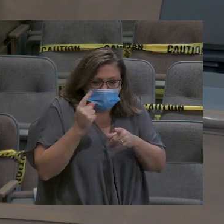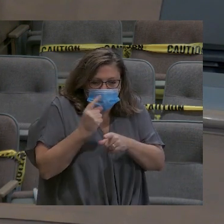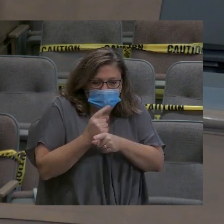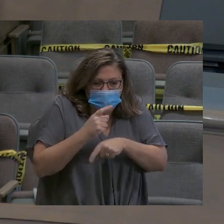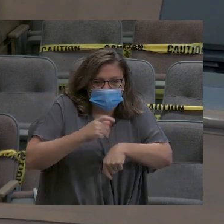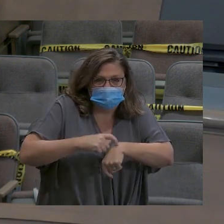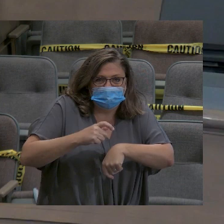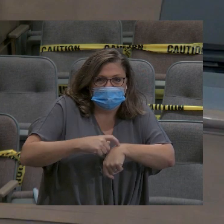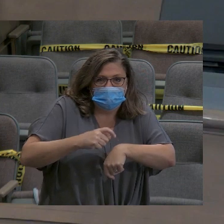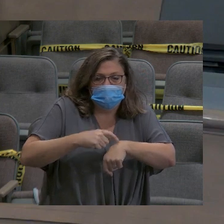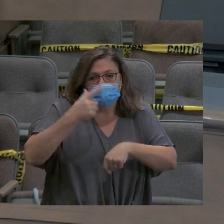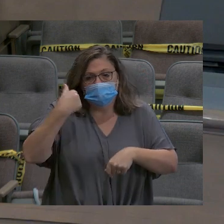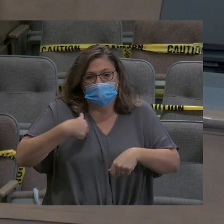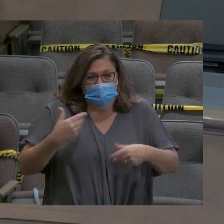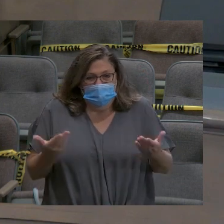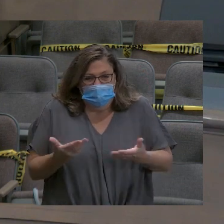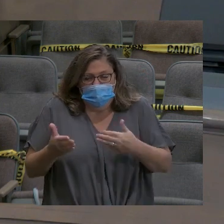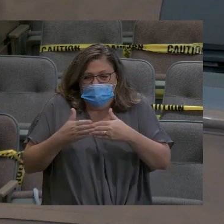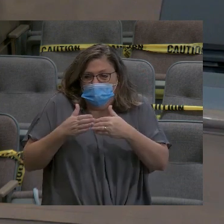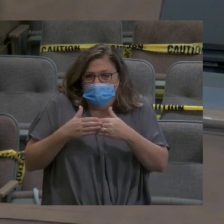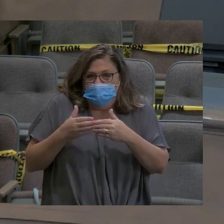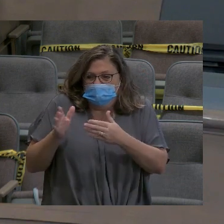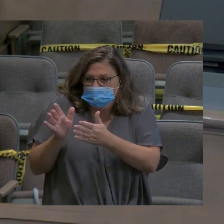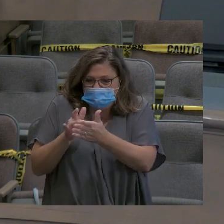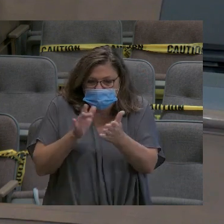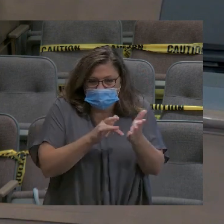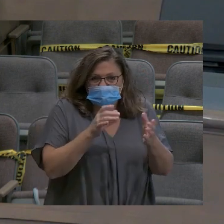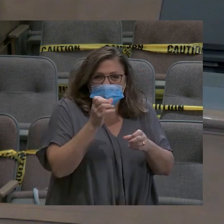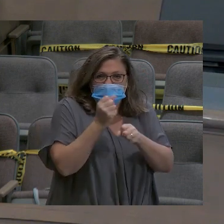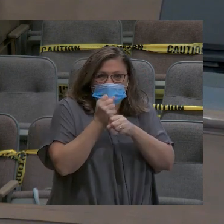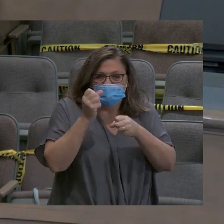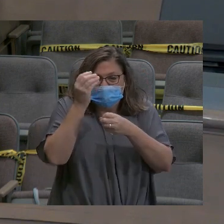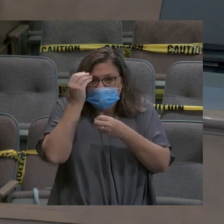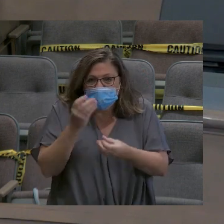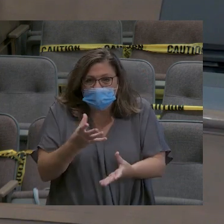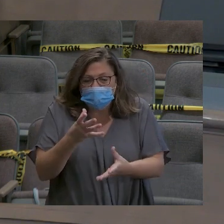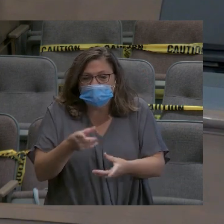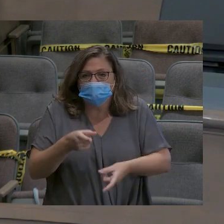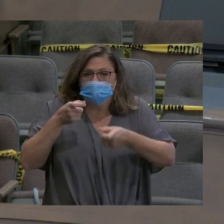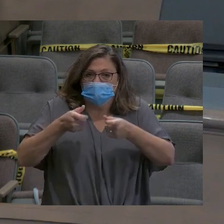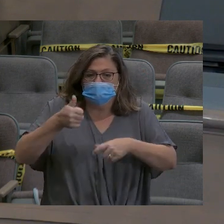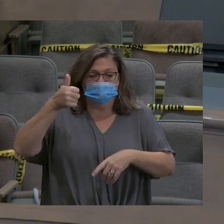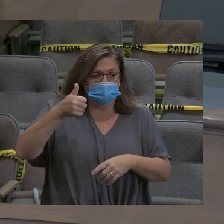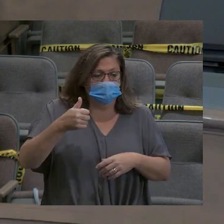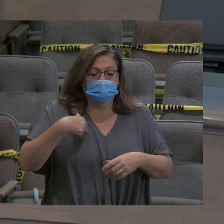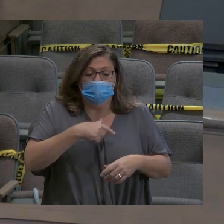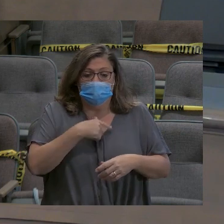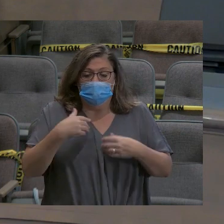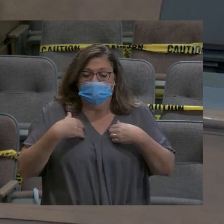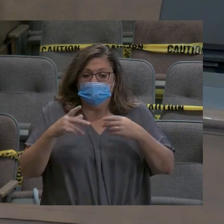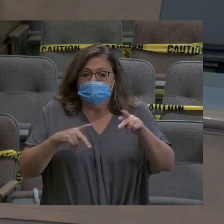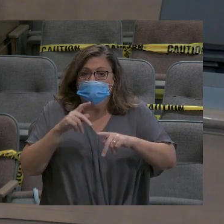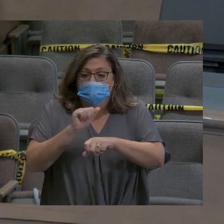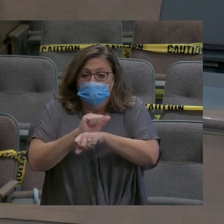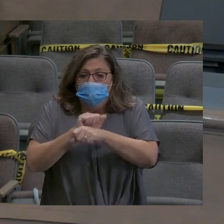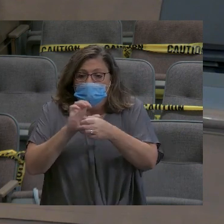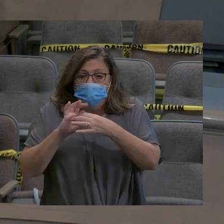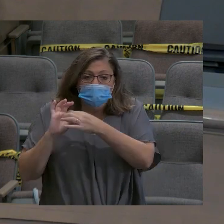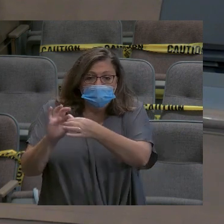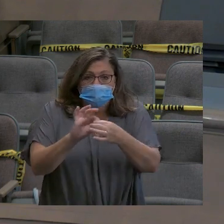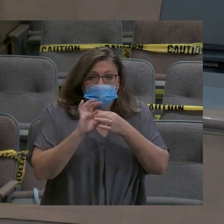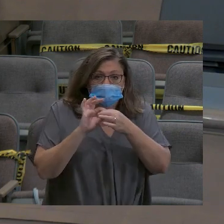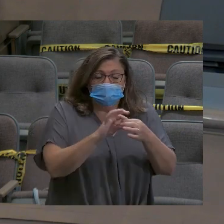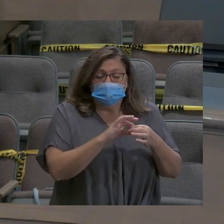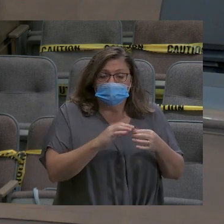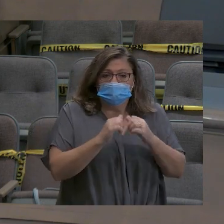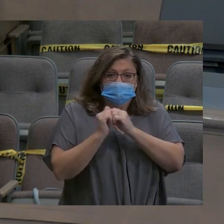aggregating it at the local level. In other words, we have these people working together. At times during this pandemic, we were talking 7